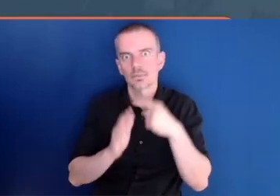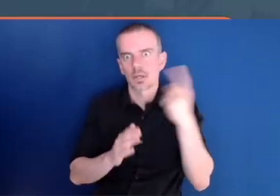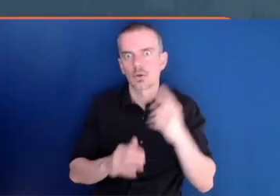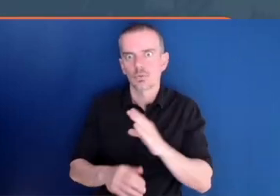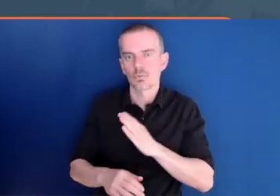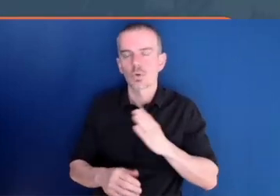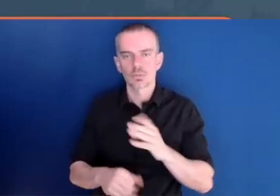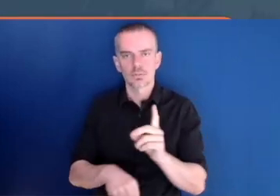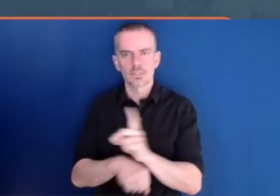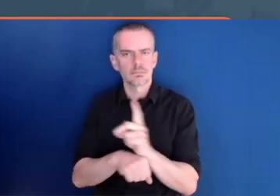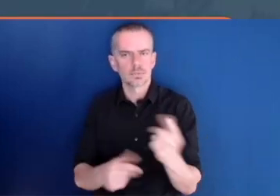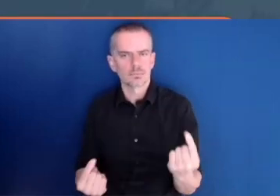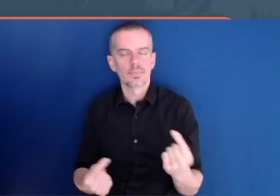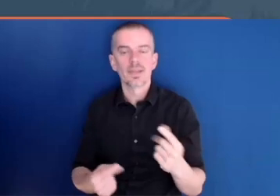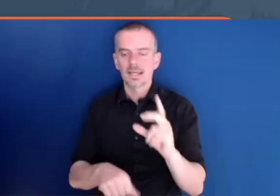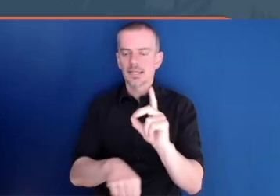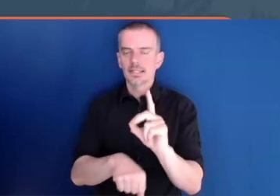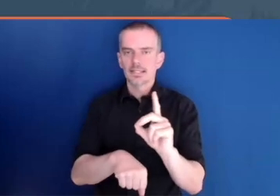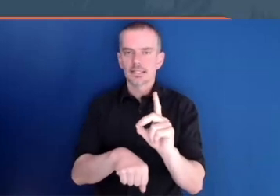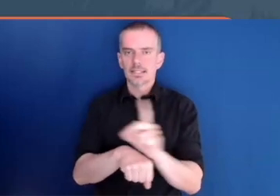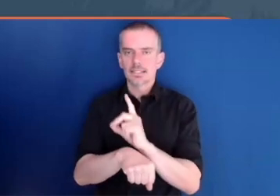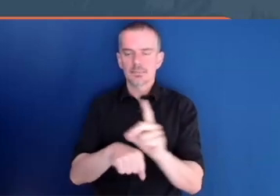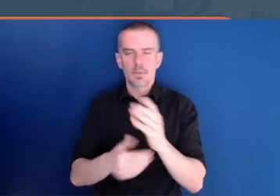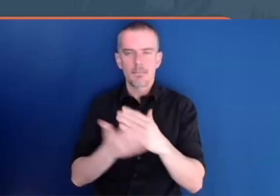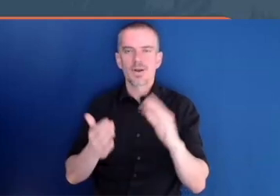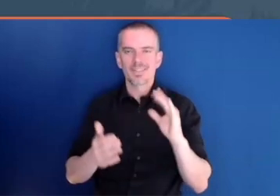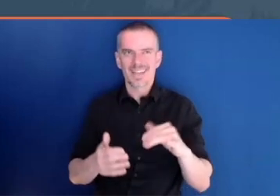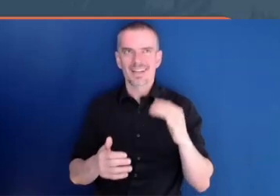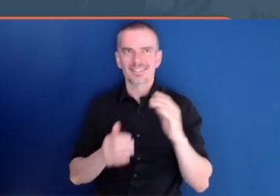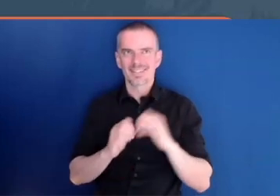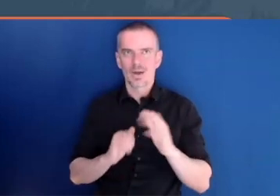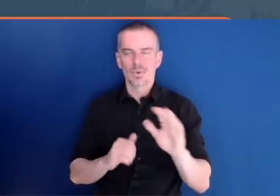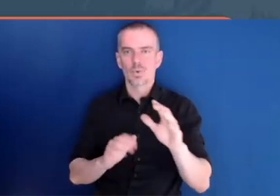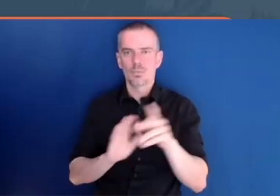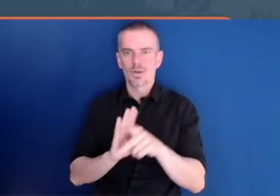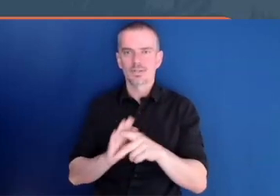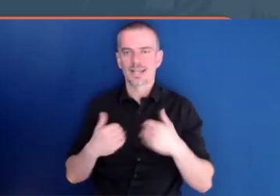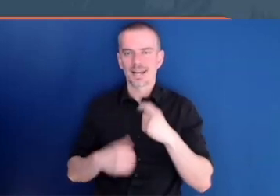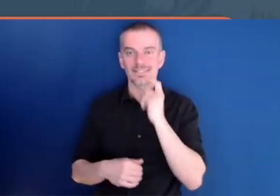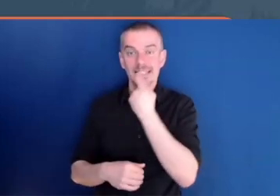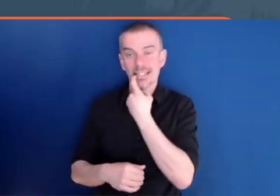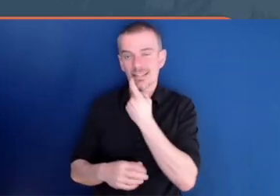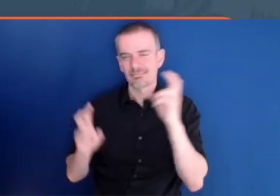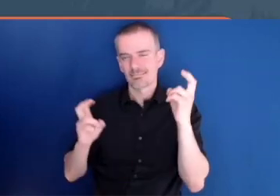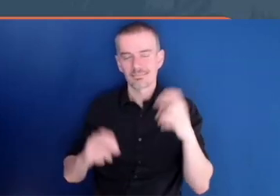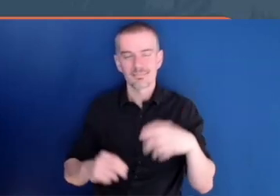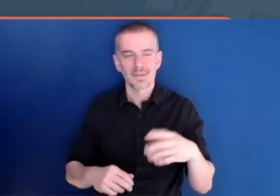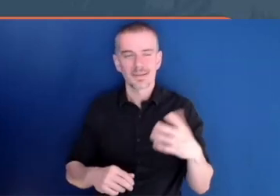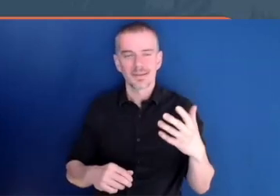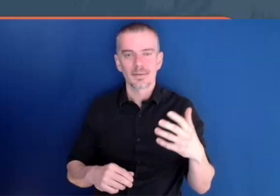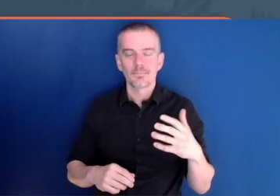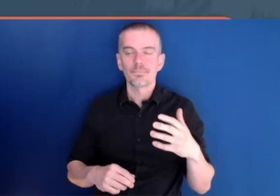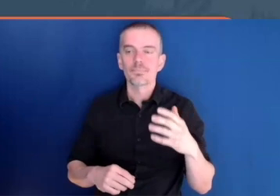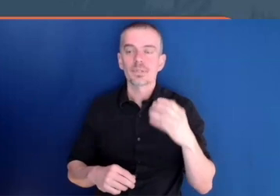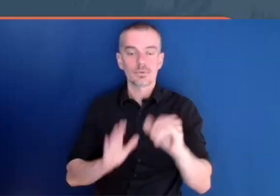disciplinary action component is kind of what gives your conflict of interest policy teeth, if you will, because if